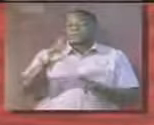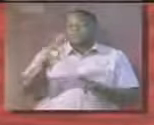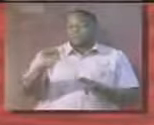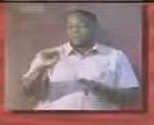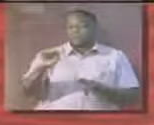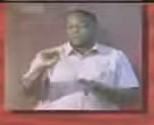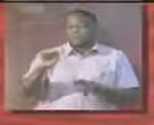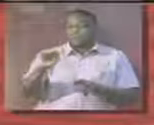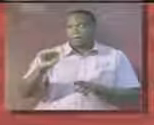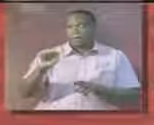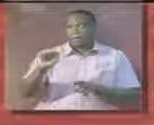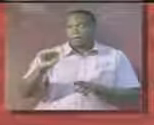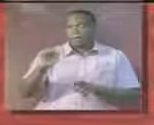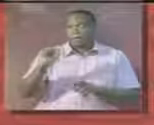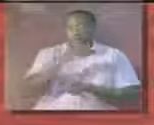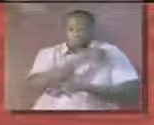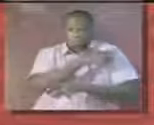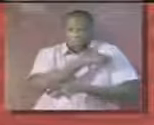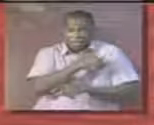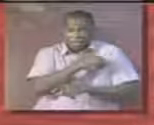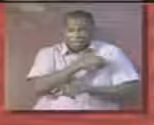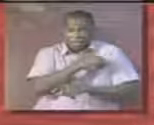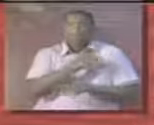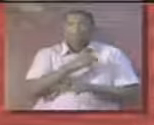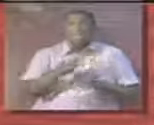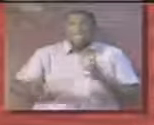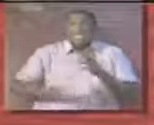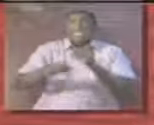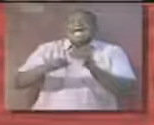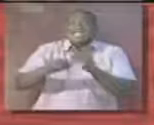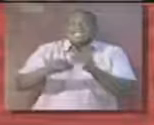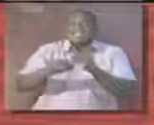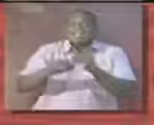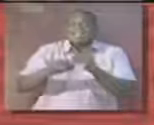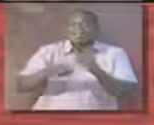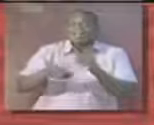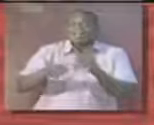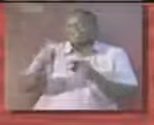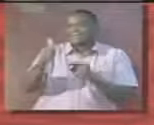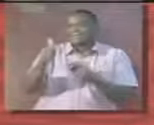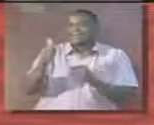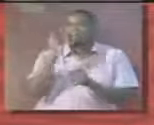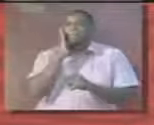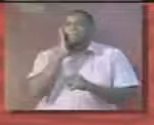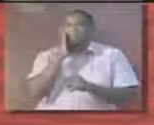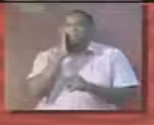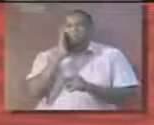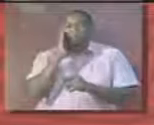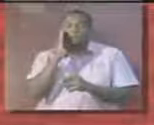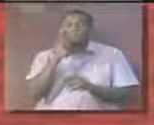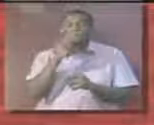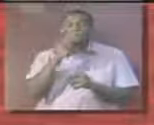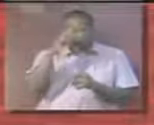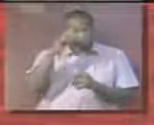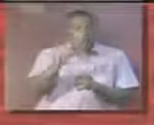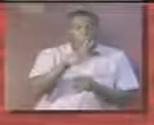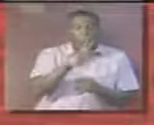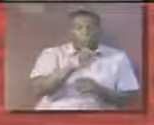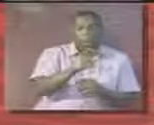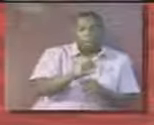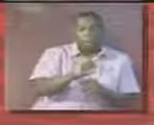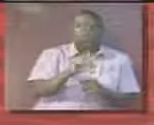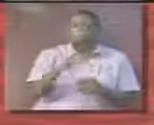Facility, ward-level beds, ICU-level beds, and high-dependency unit beds. And again, these beds are